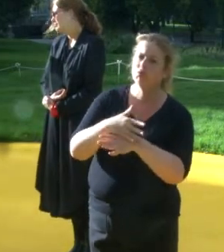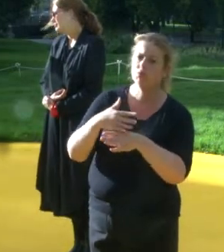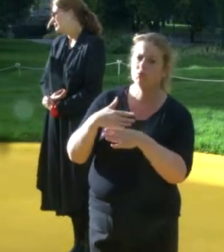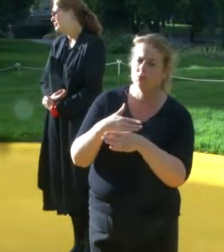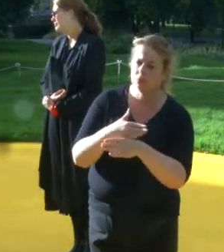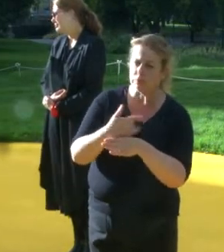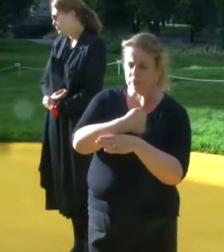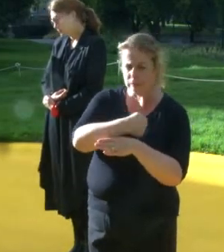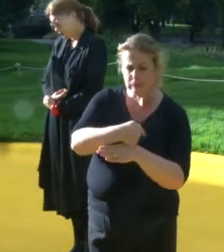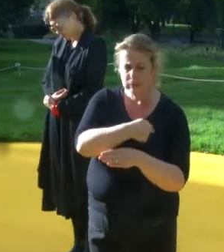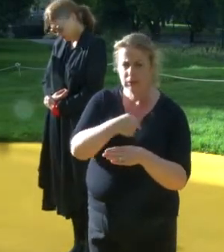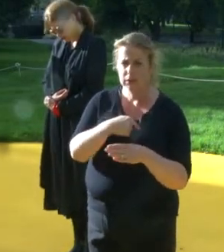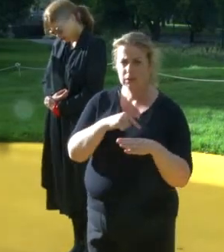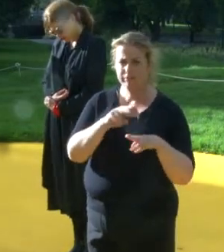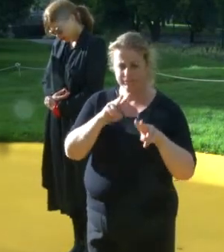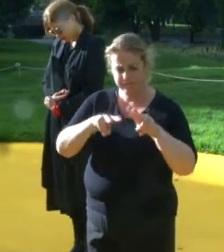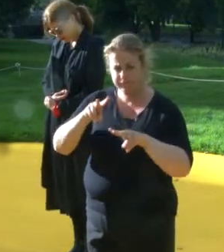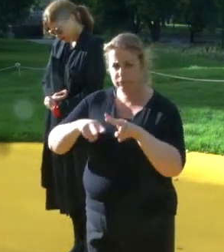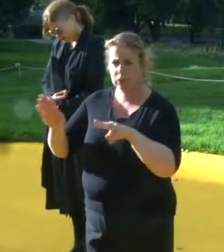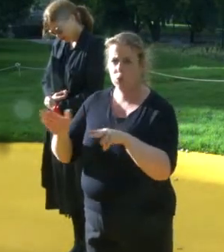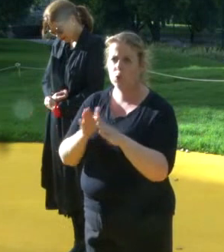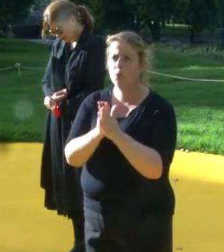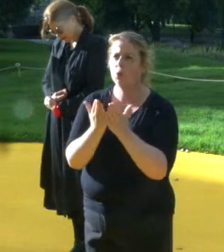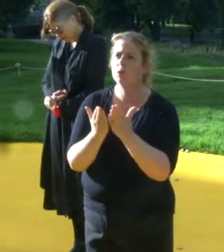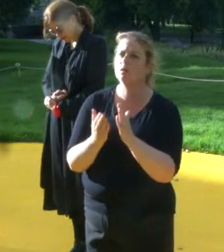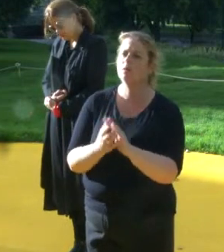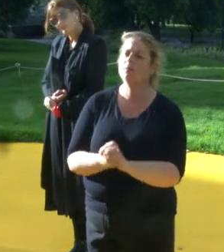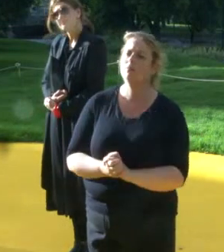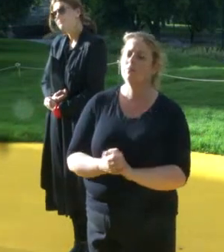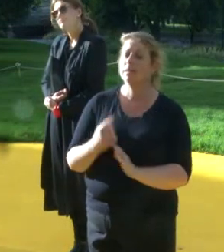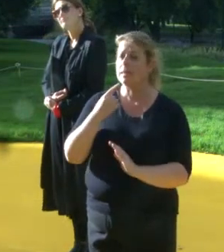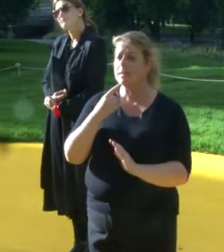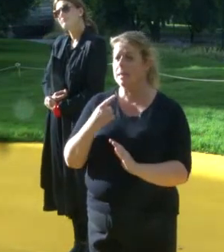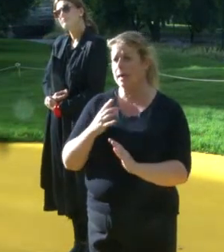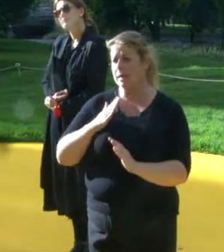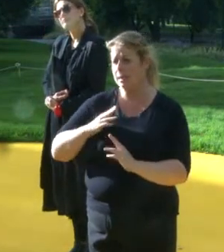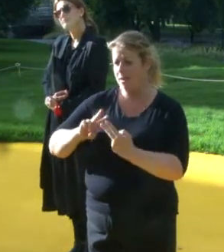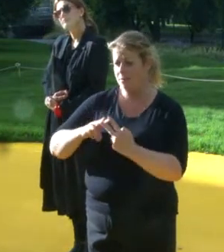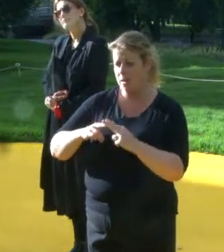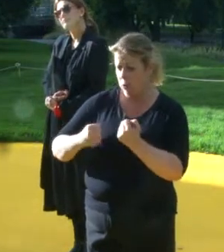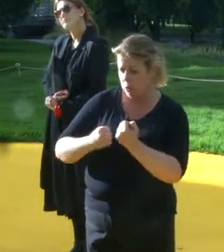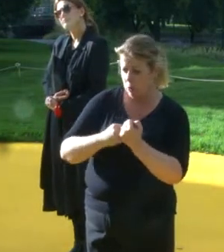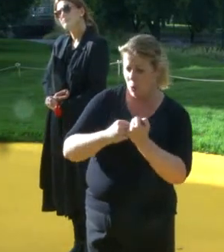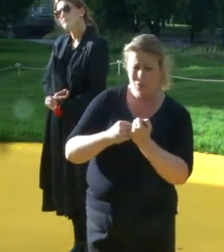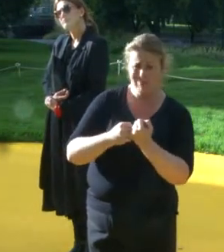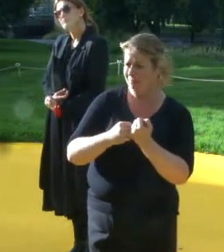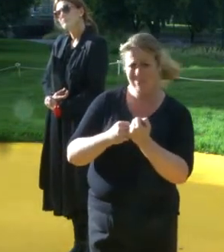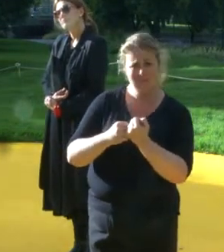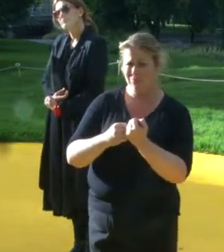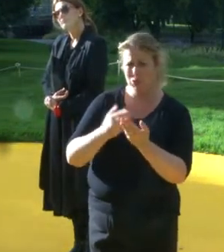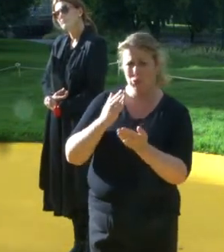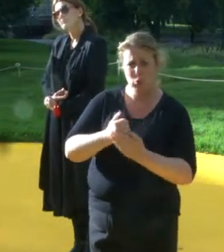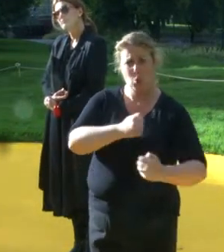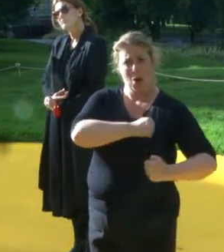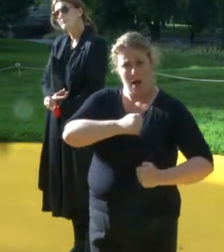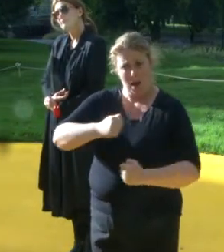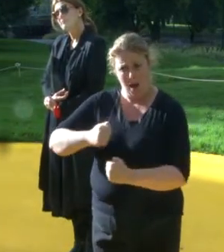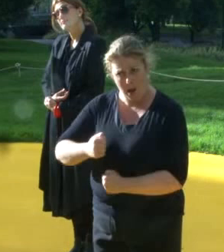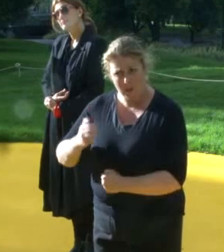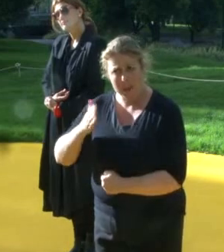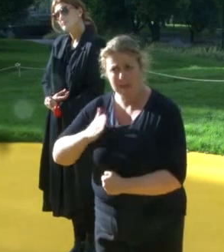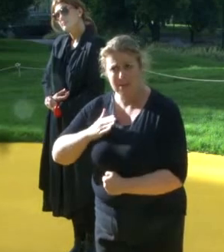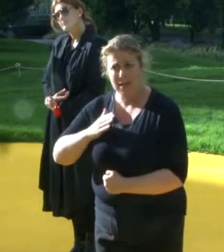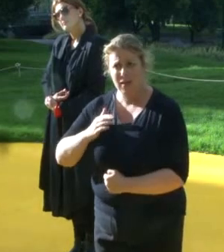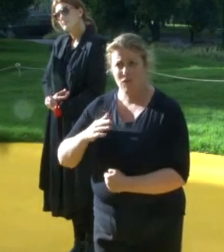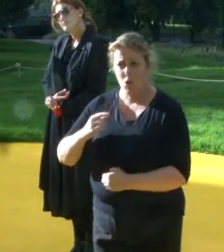judging this prize. They say it takes a village, but I know that really it takes an army for all of us to be here